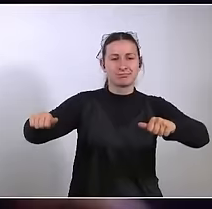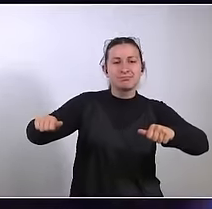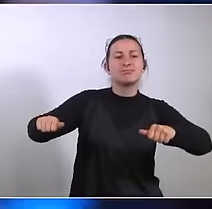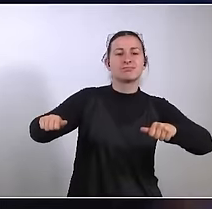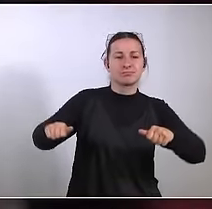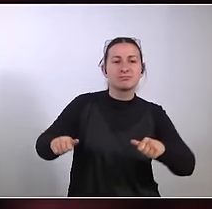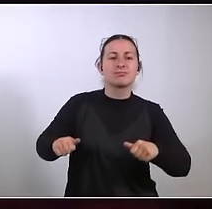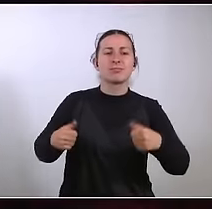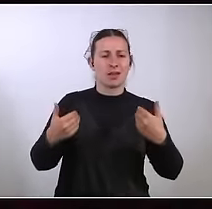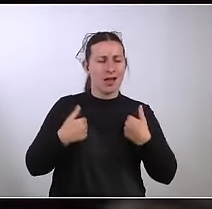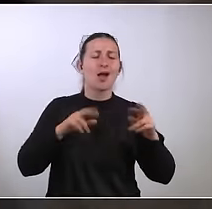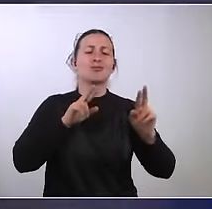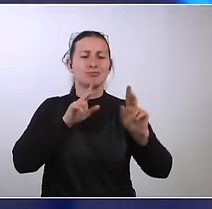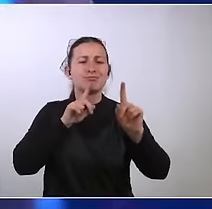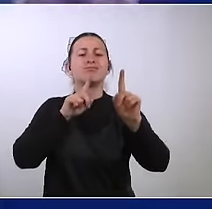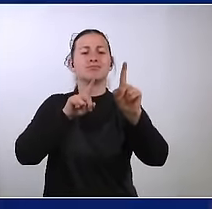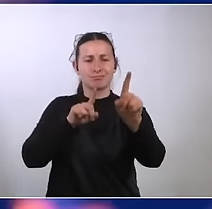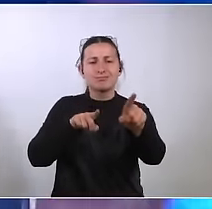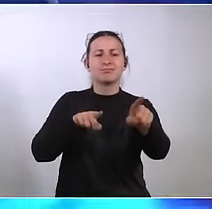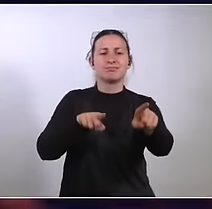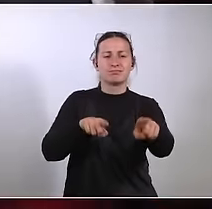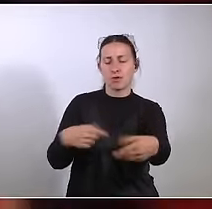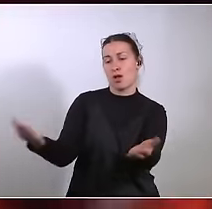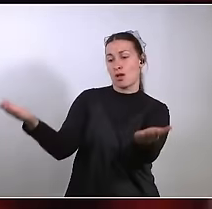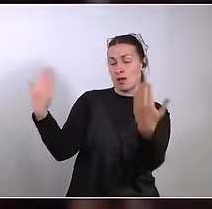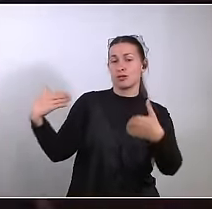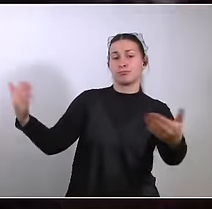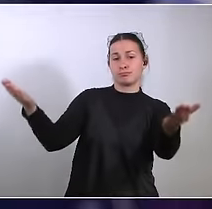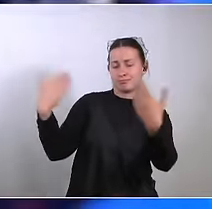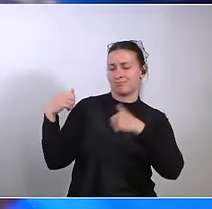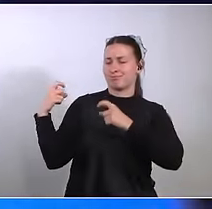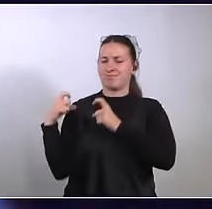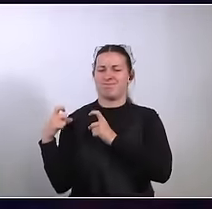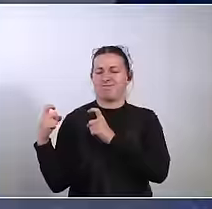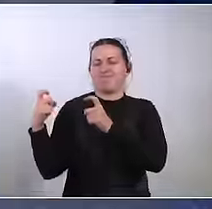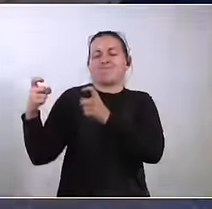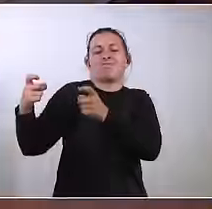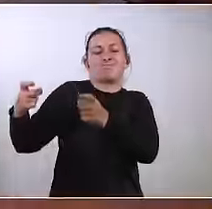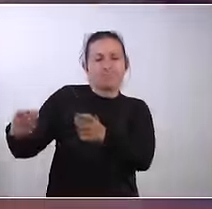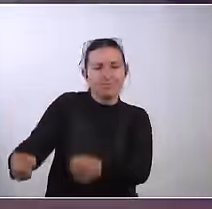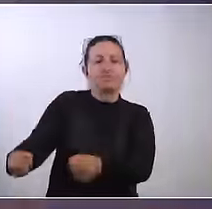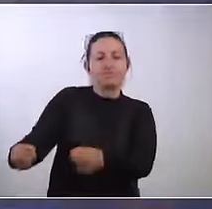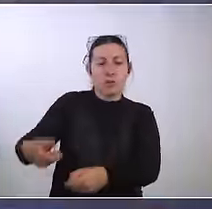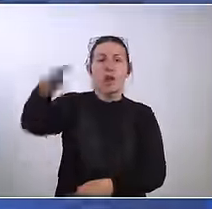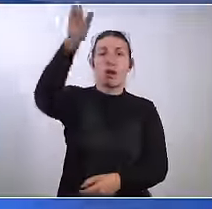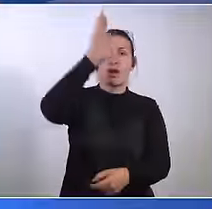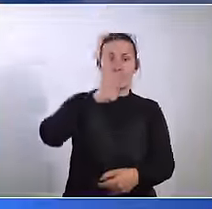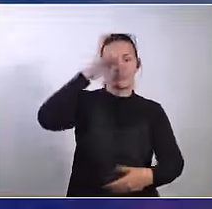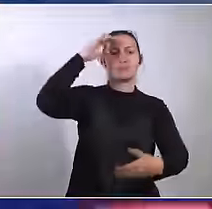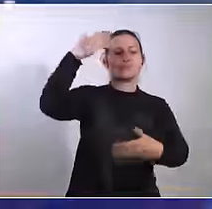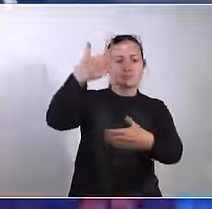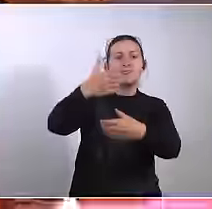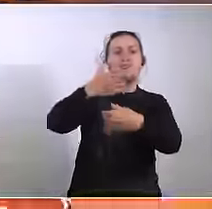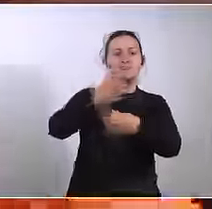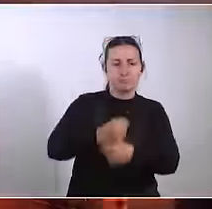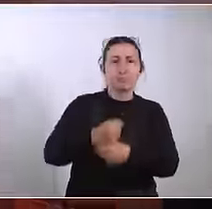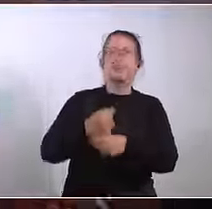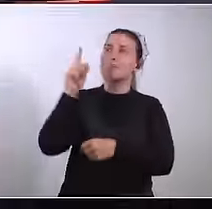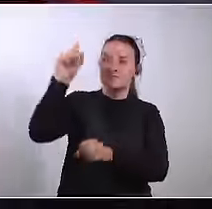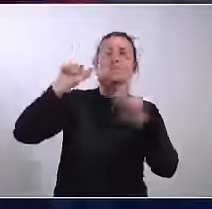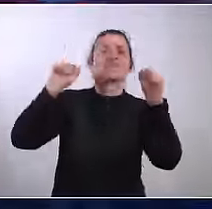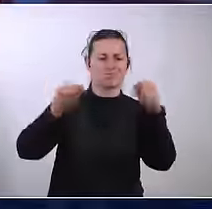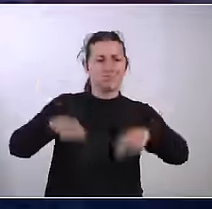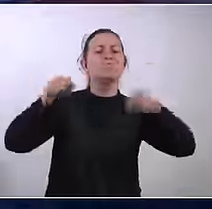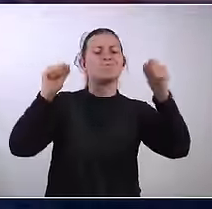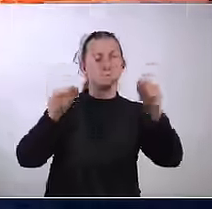an answer. Say, come and lay it down. God is faithful, does anybody still believe? He is able, he